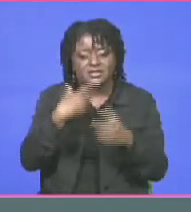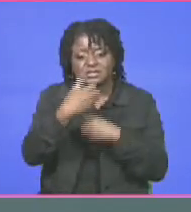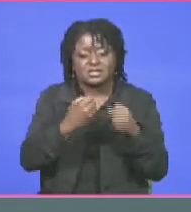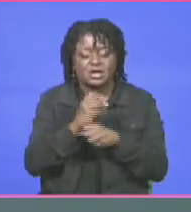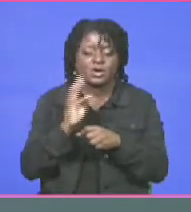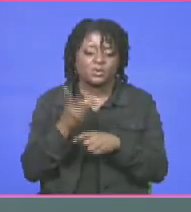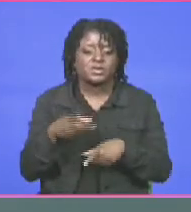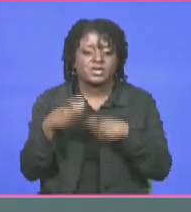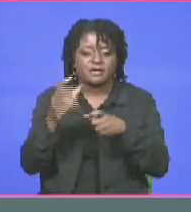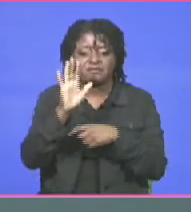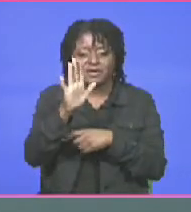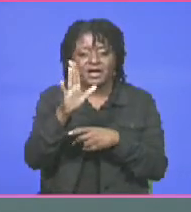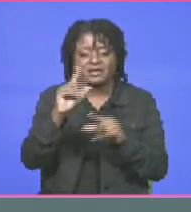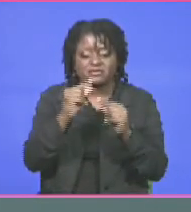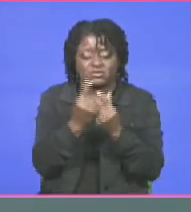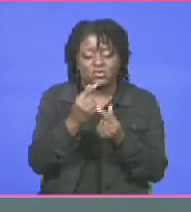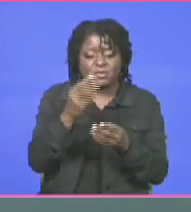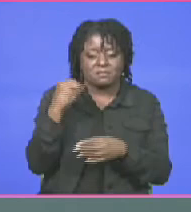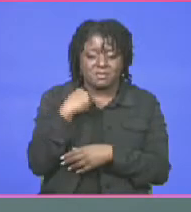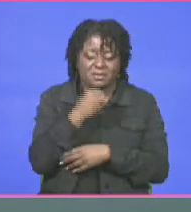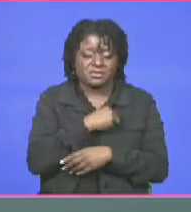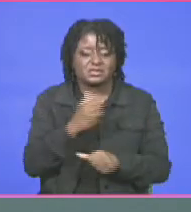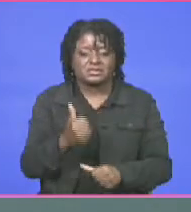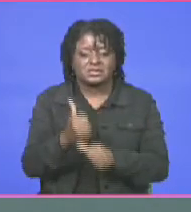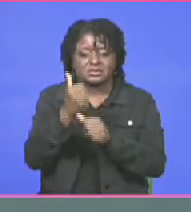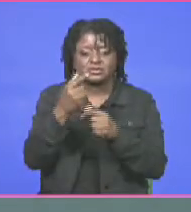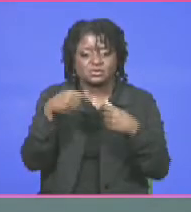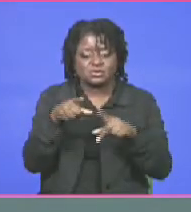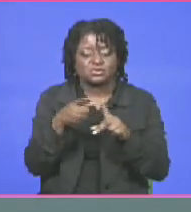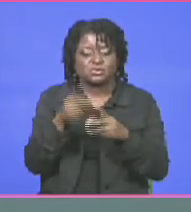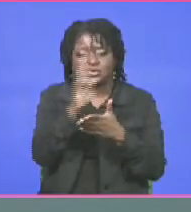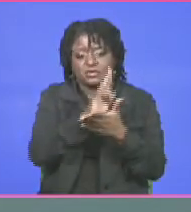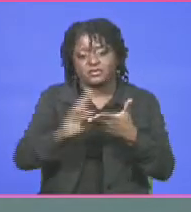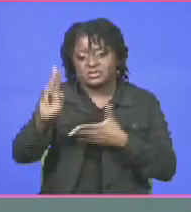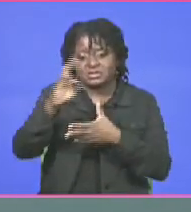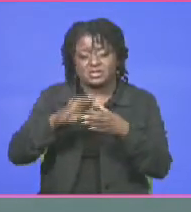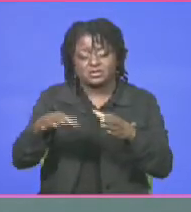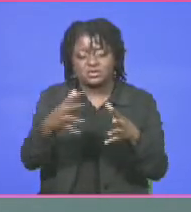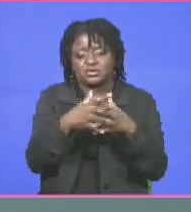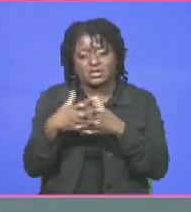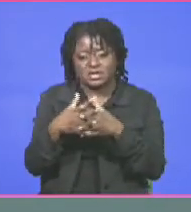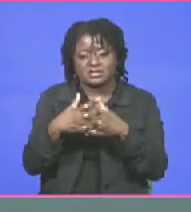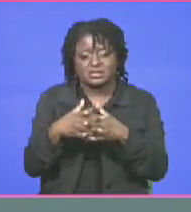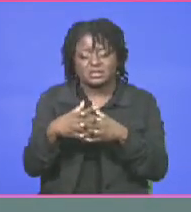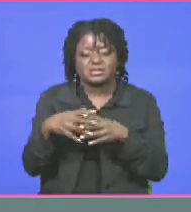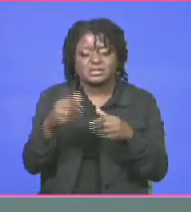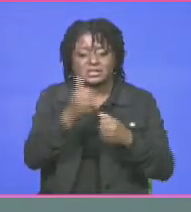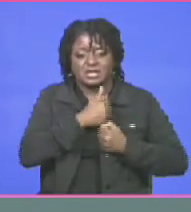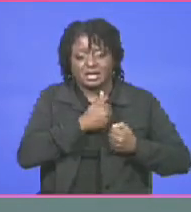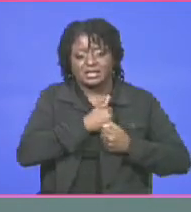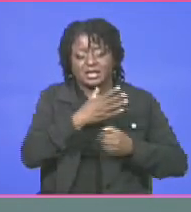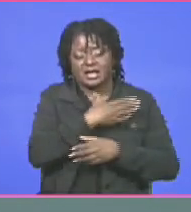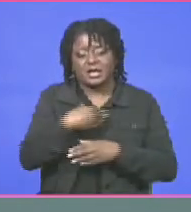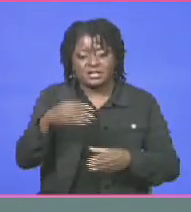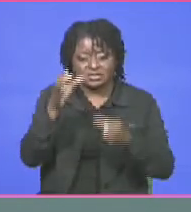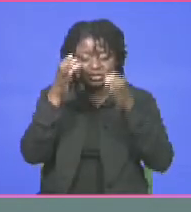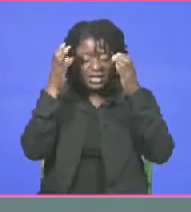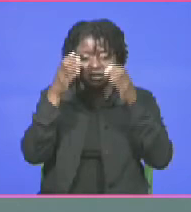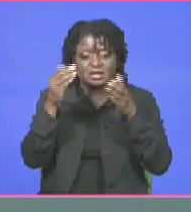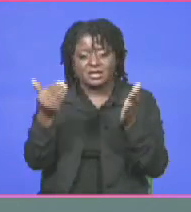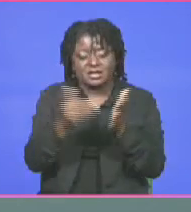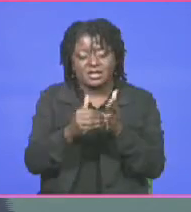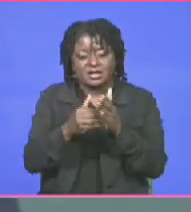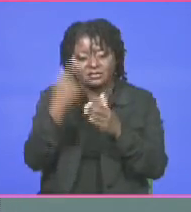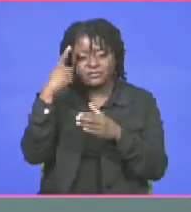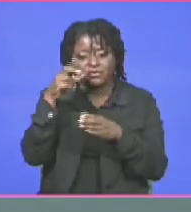of our group members assistance to attend universities in the United States, Canada, and in China. So once again, on behalf of